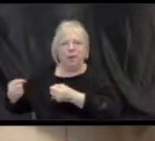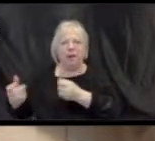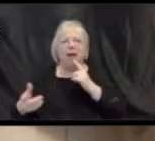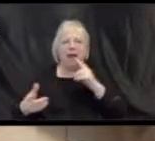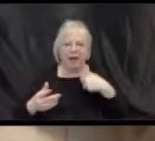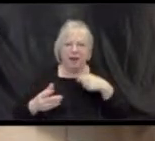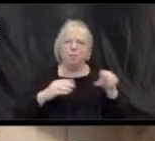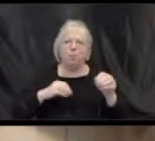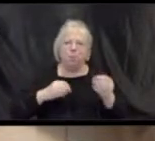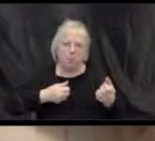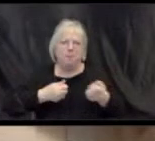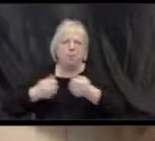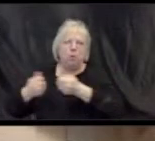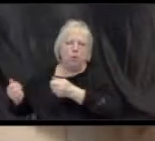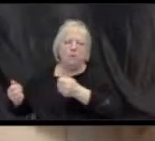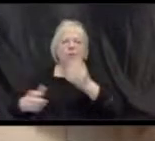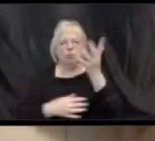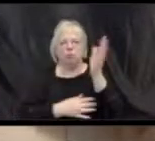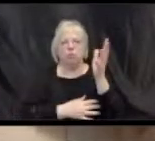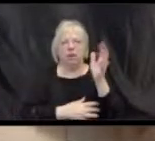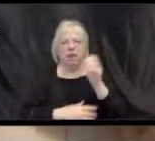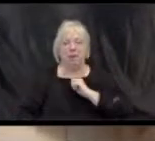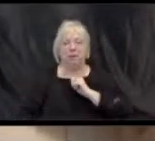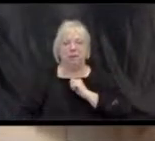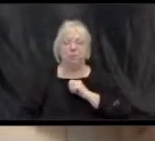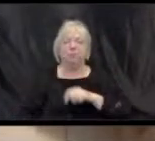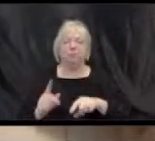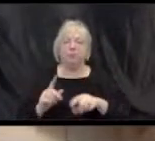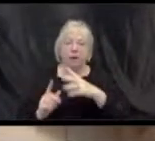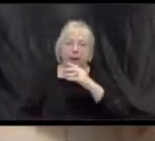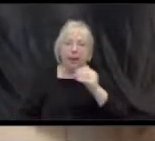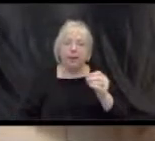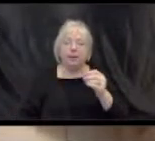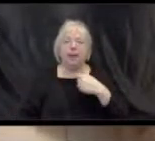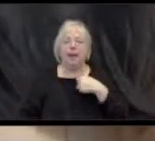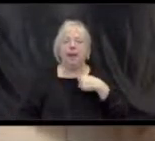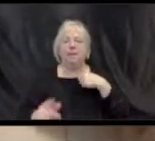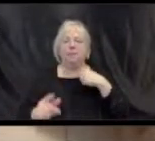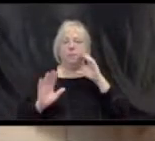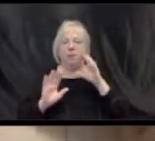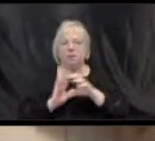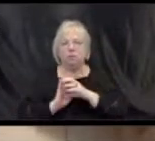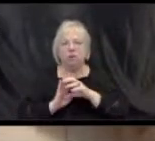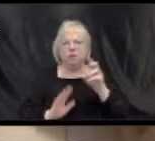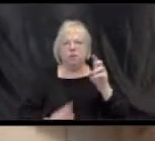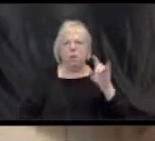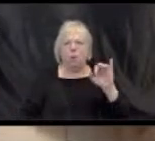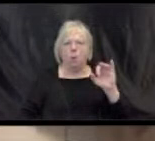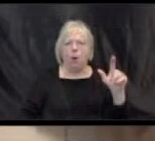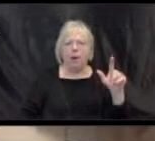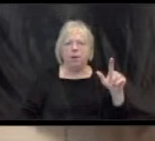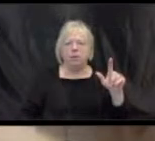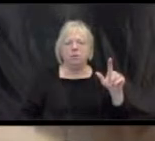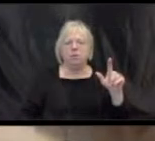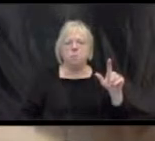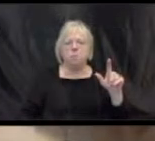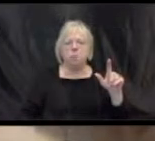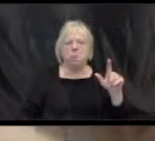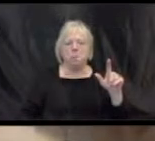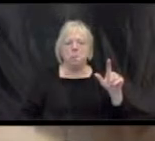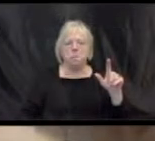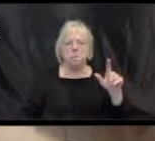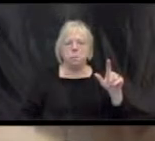move it. And I have a picture of the oil that was poured out on the ground from the